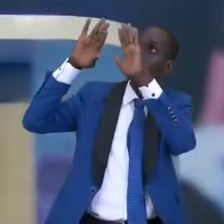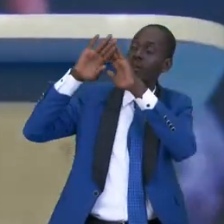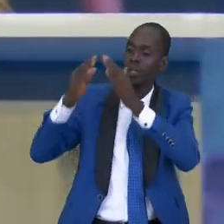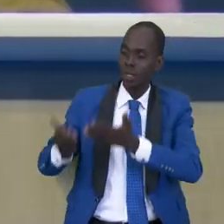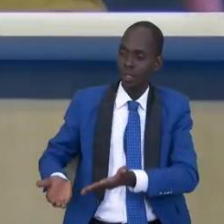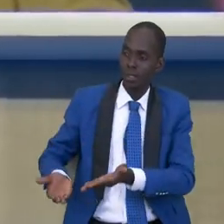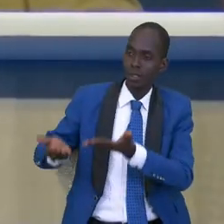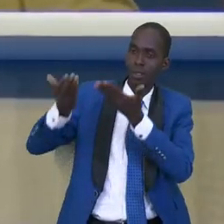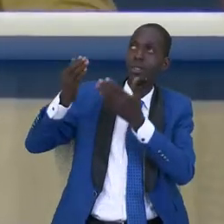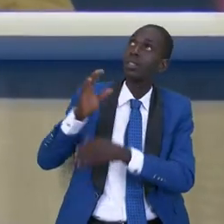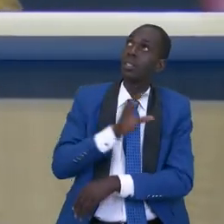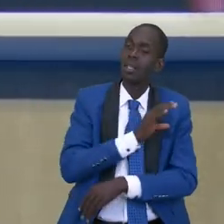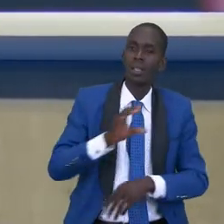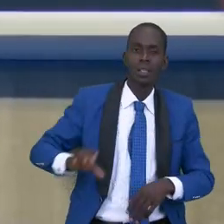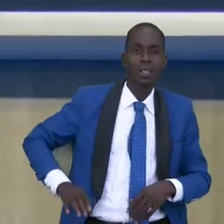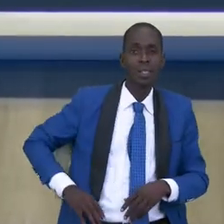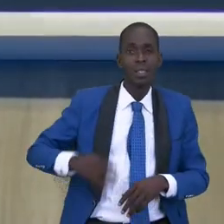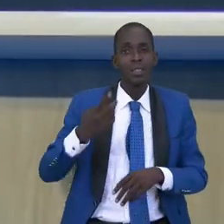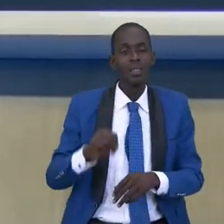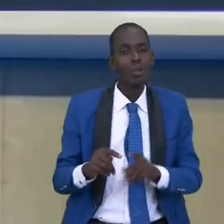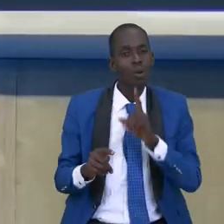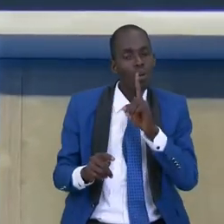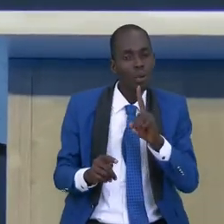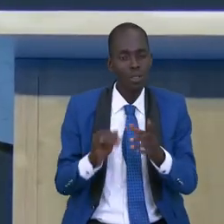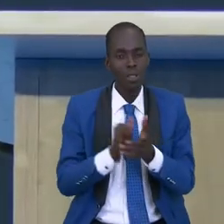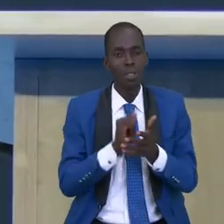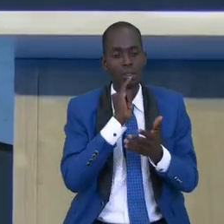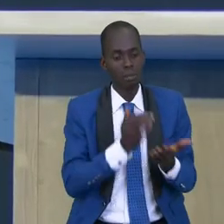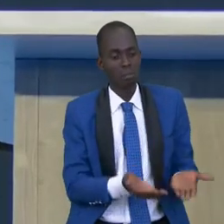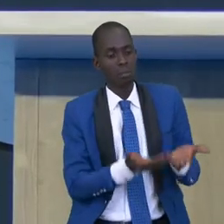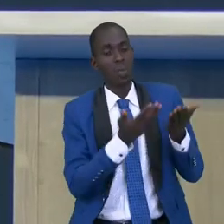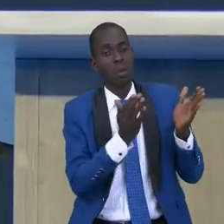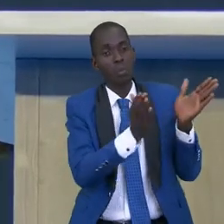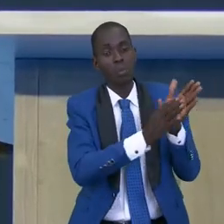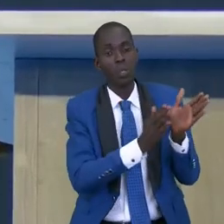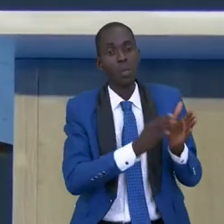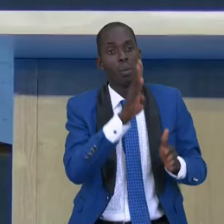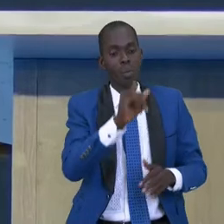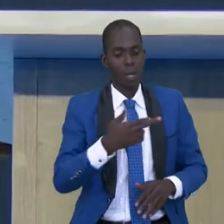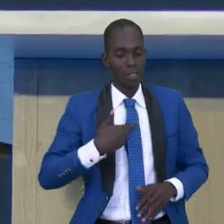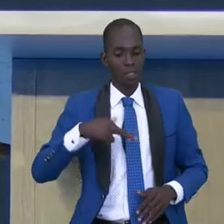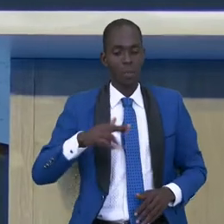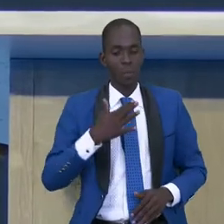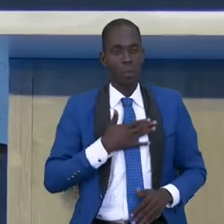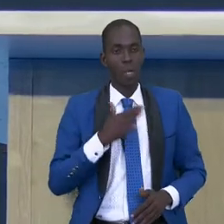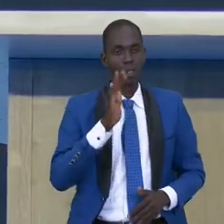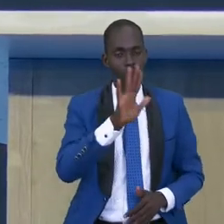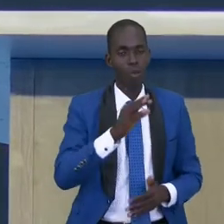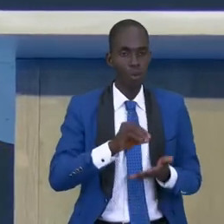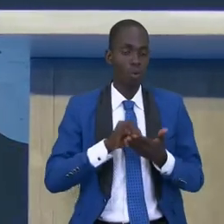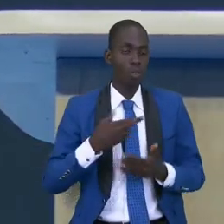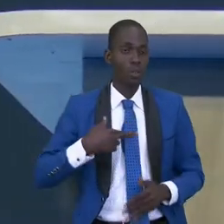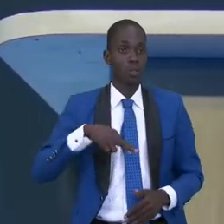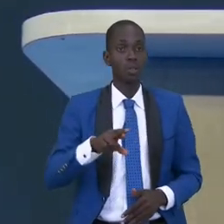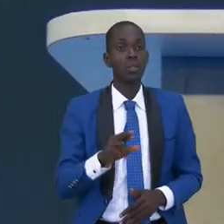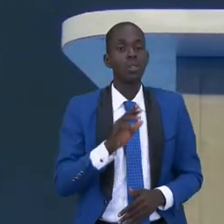exalts him. The one exalted by religion, my religion, your religion. The